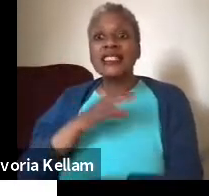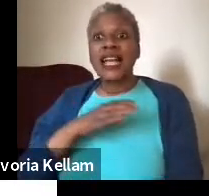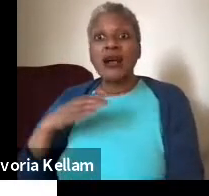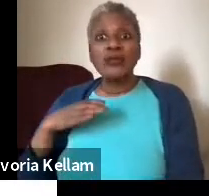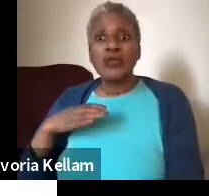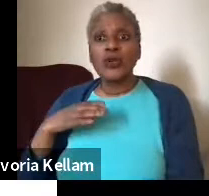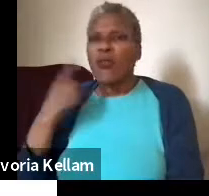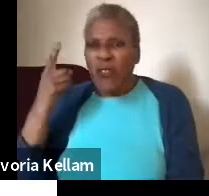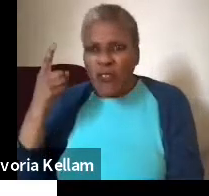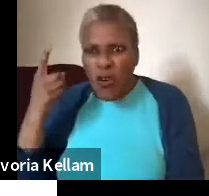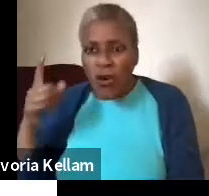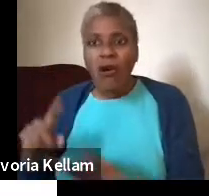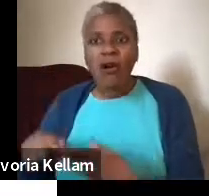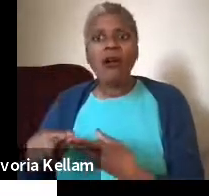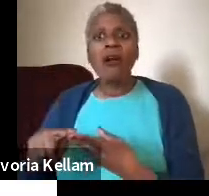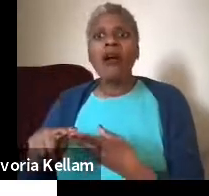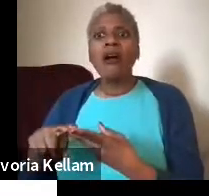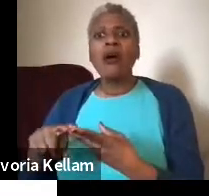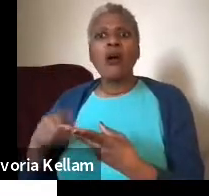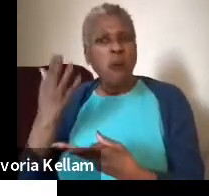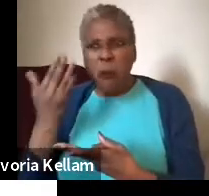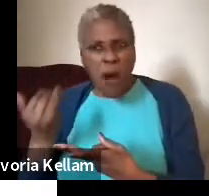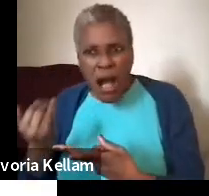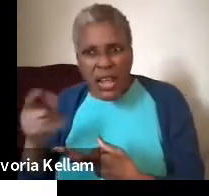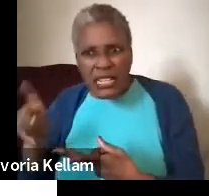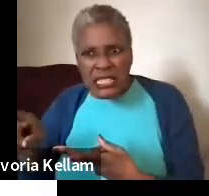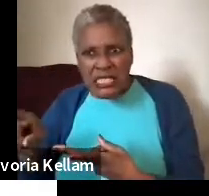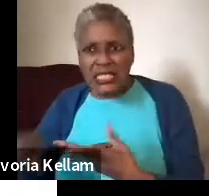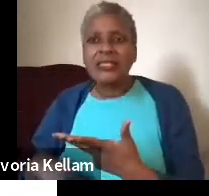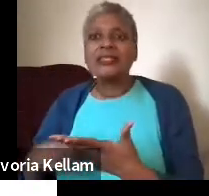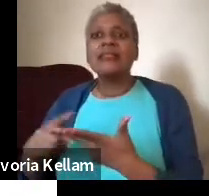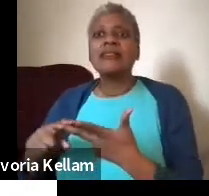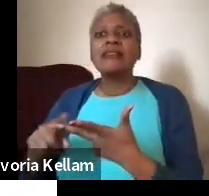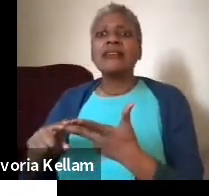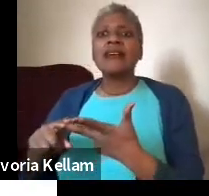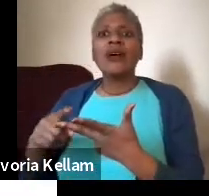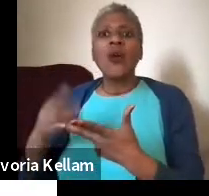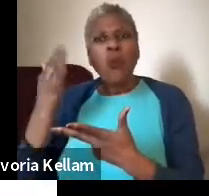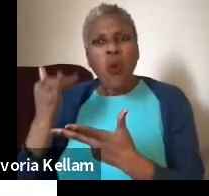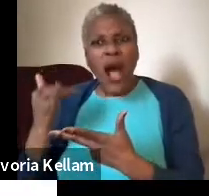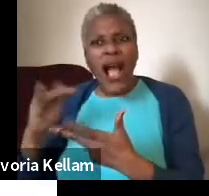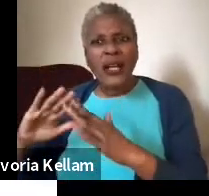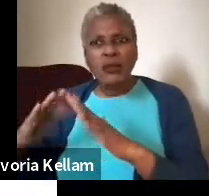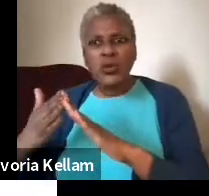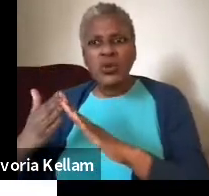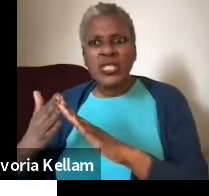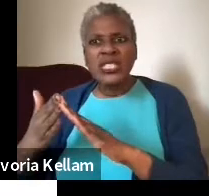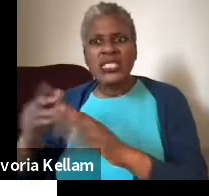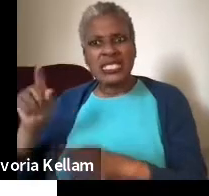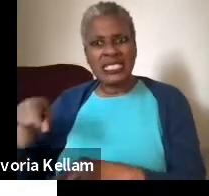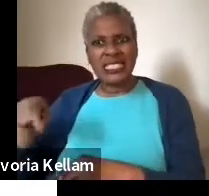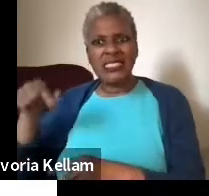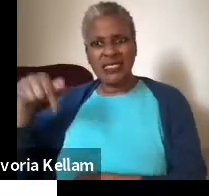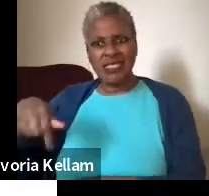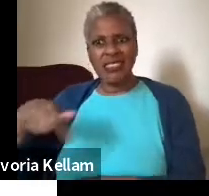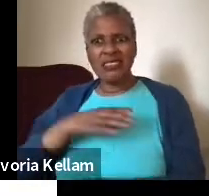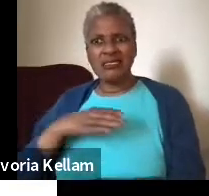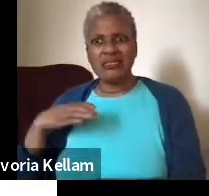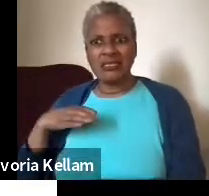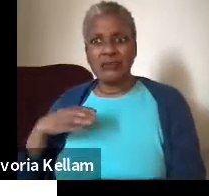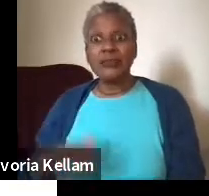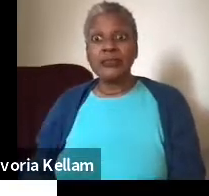children's education, and their overall importance in the community. Education councils help improve